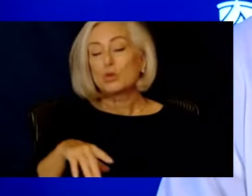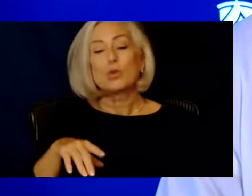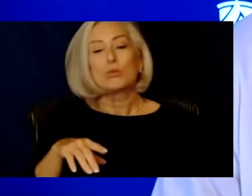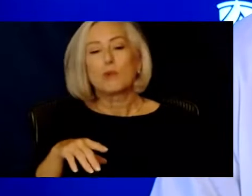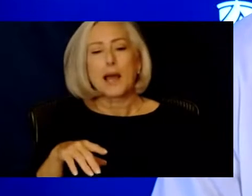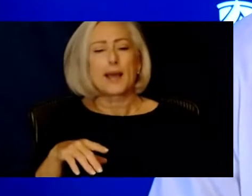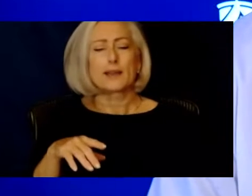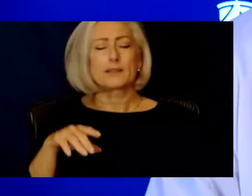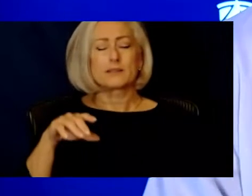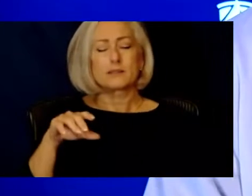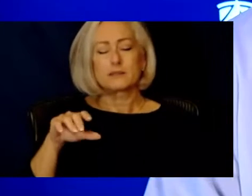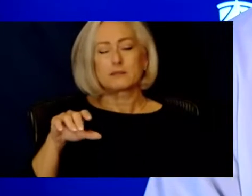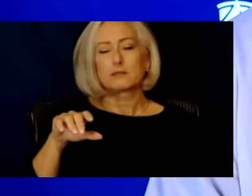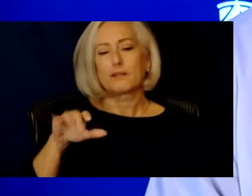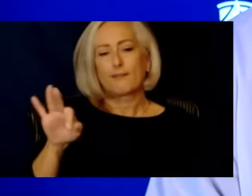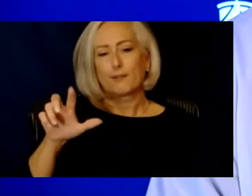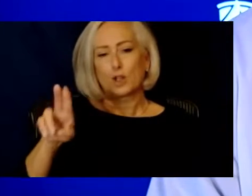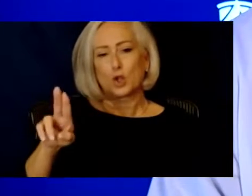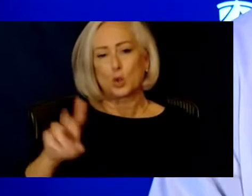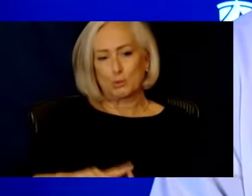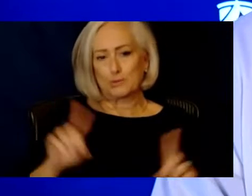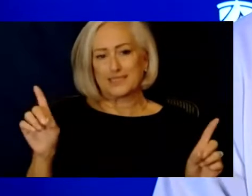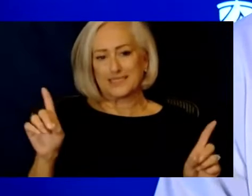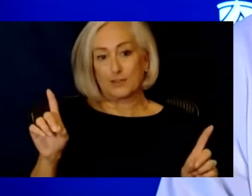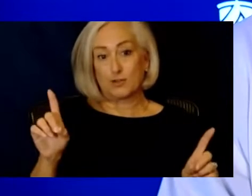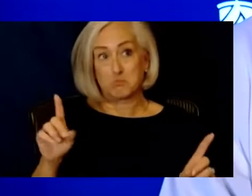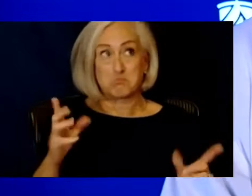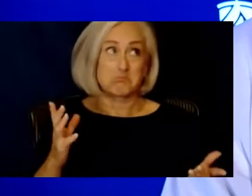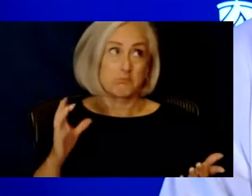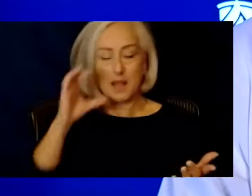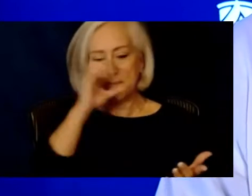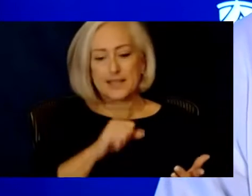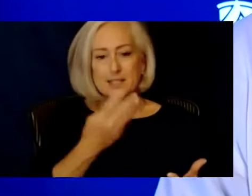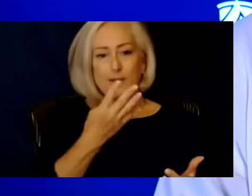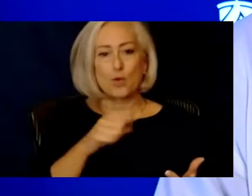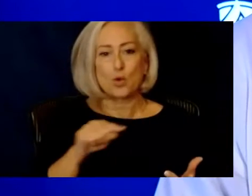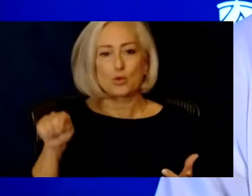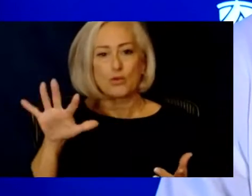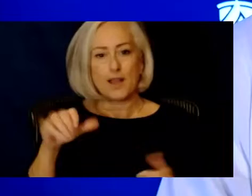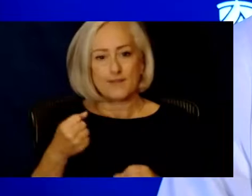you're exactly right. Probably a total of 4 to 5 years, but we also have to understand